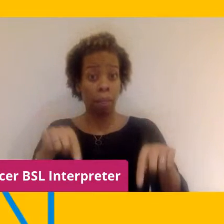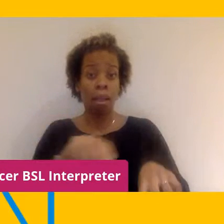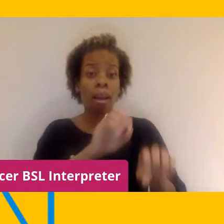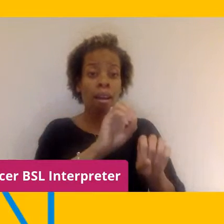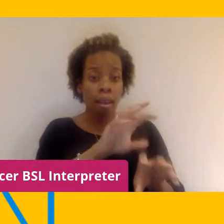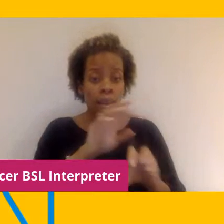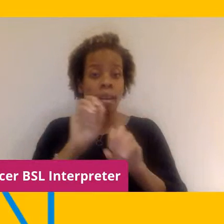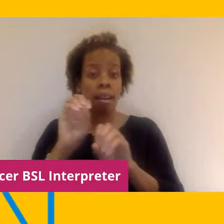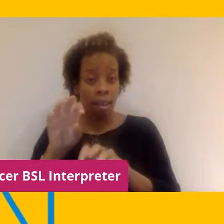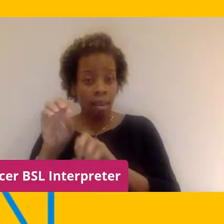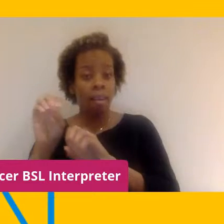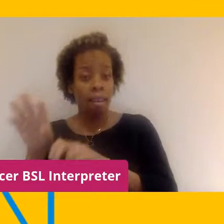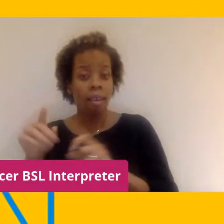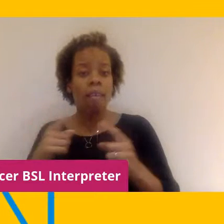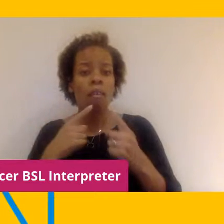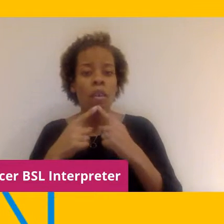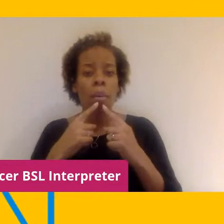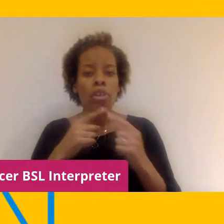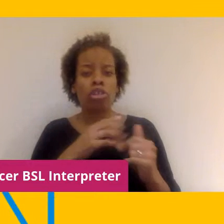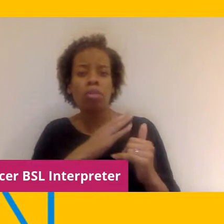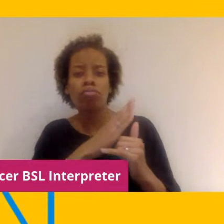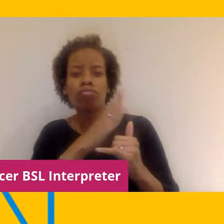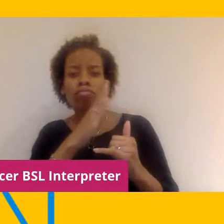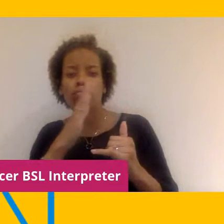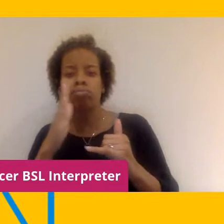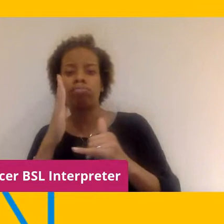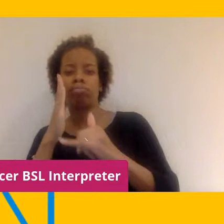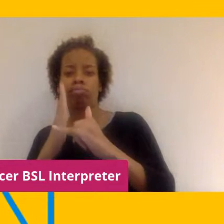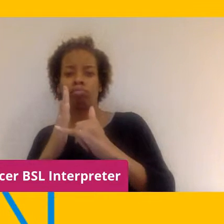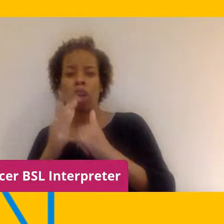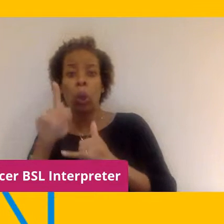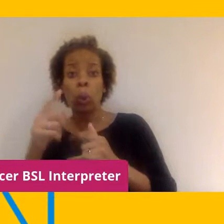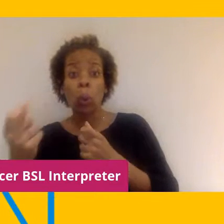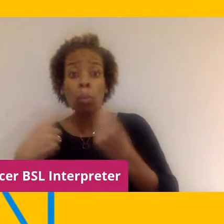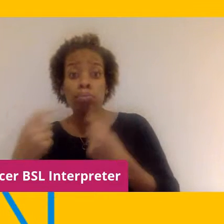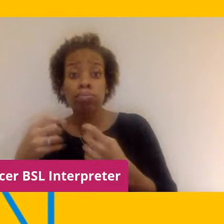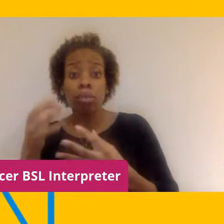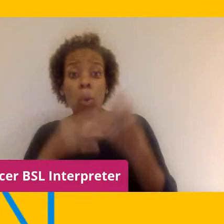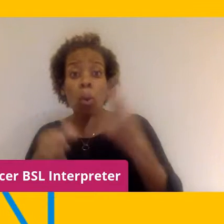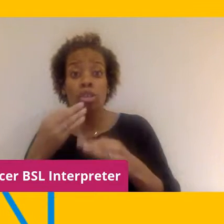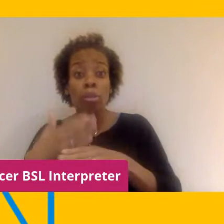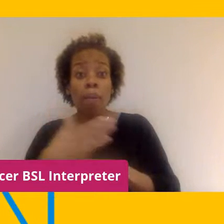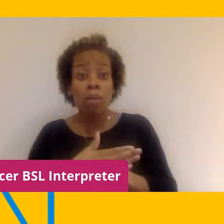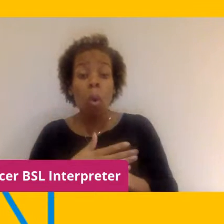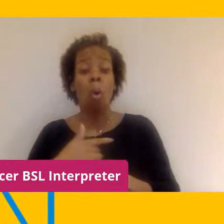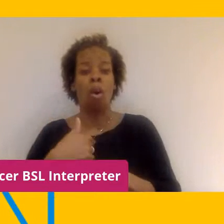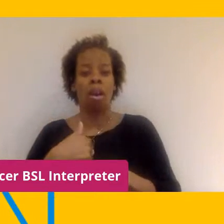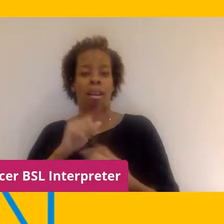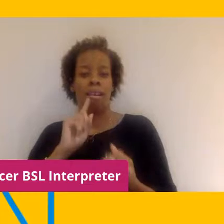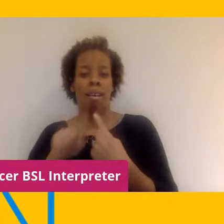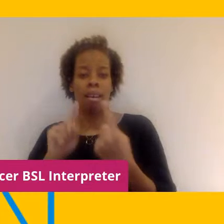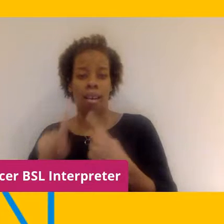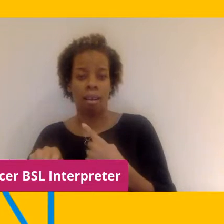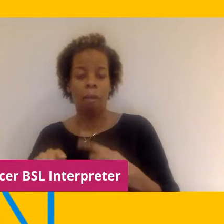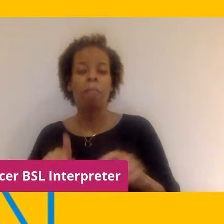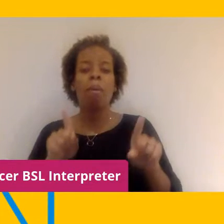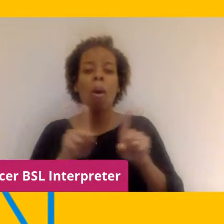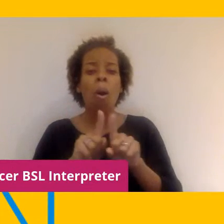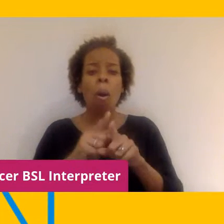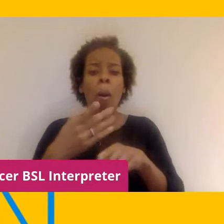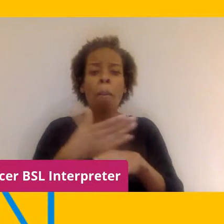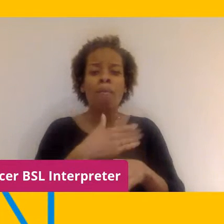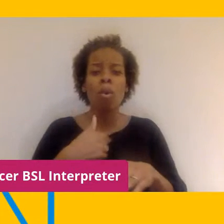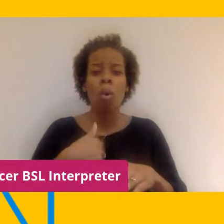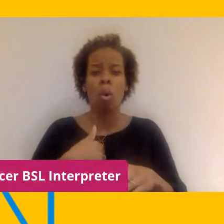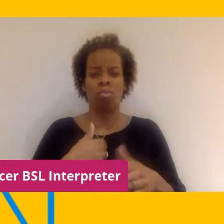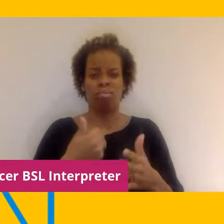move on to taking some of the questions that you submitted in advance. And I just want to say before I begin to introduce everyone, it was so